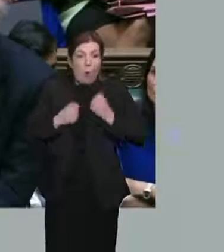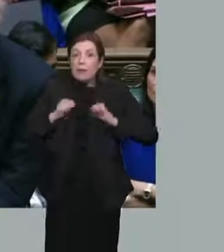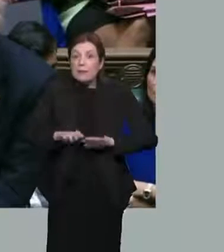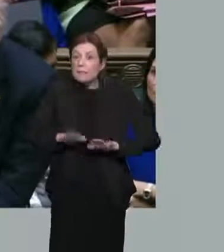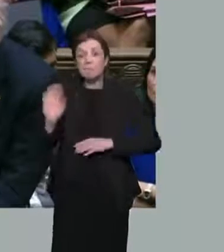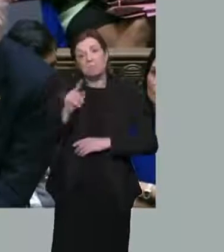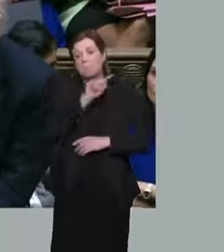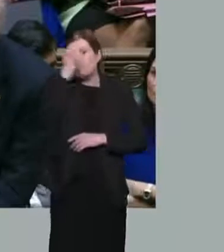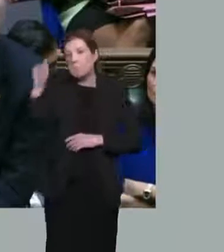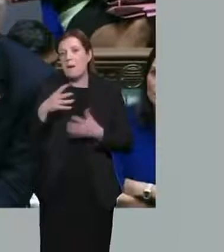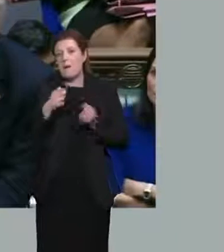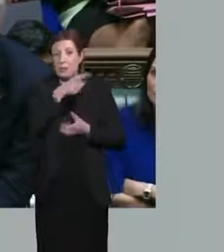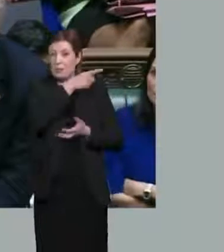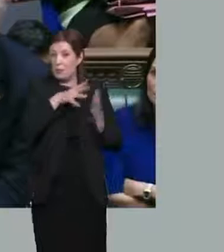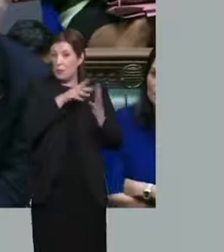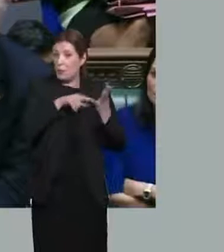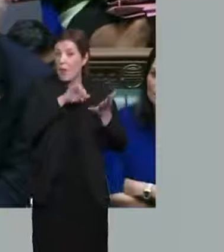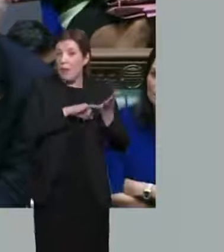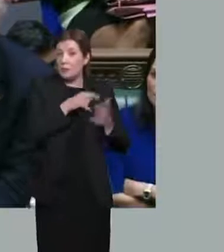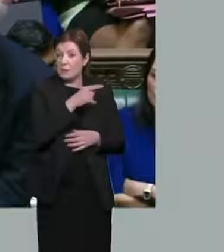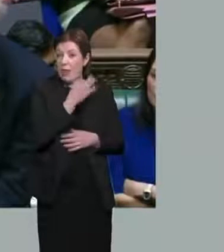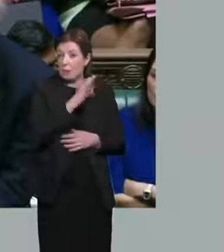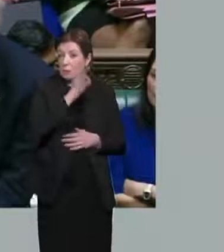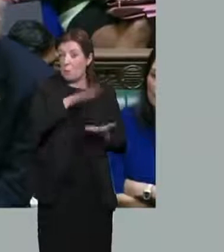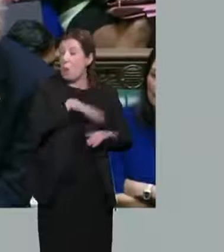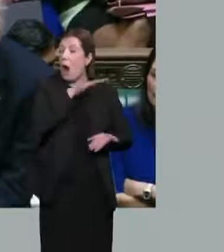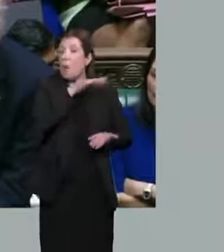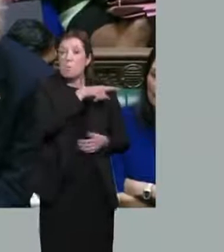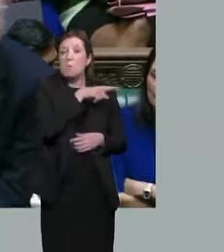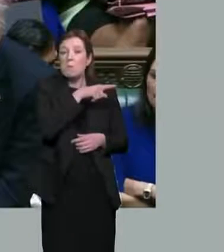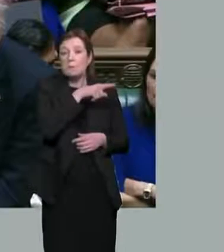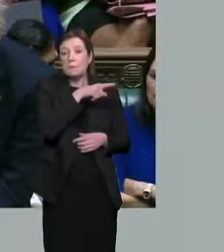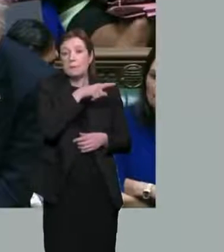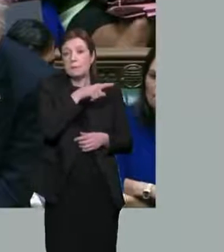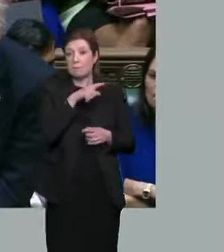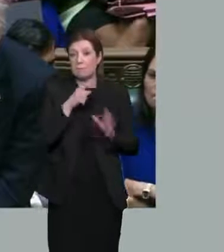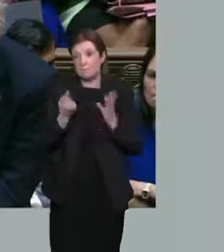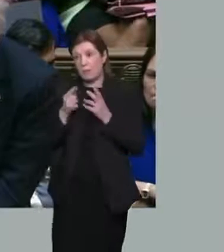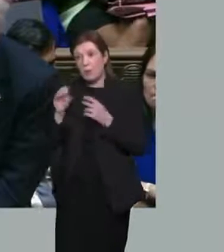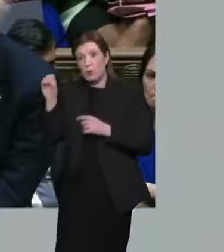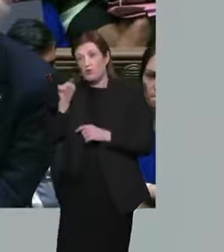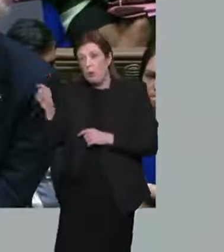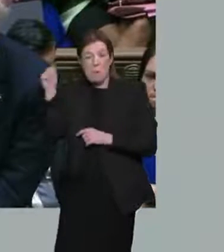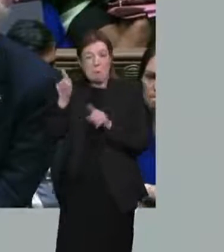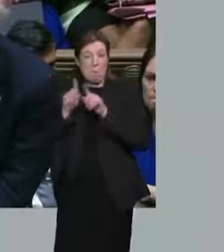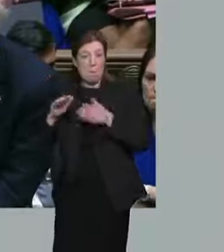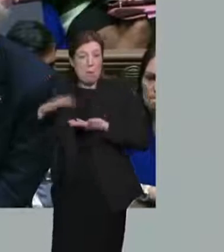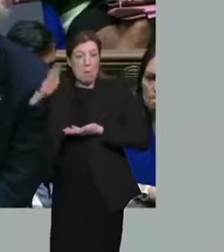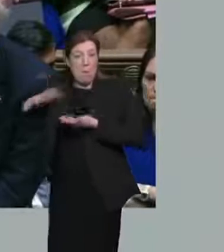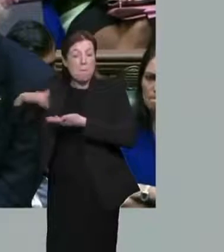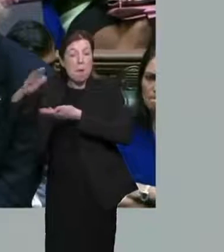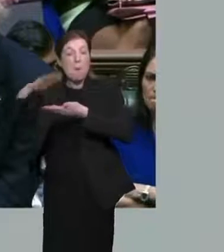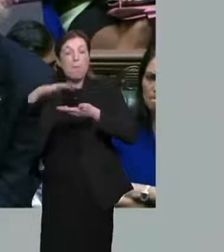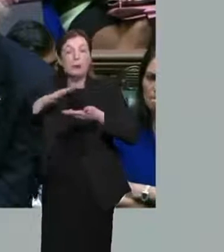In the US, inflation is now running at more than 8%, where at the levels in other European countries. We're doing everything we can